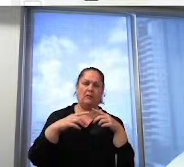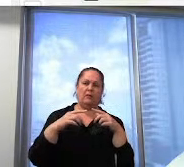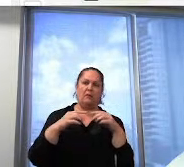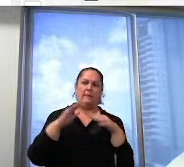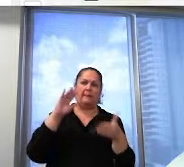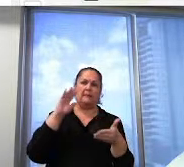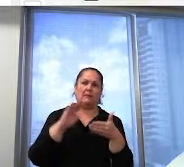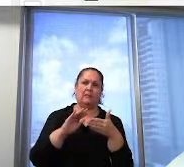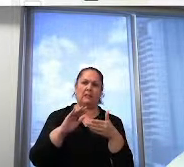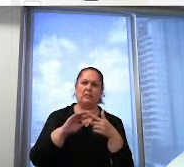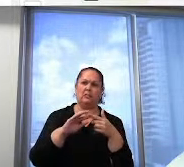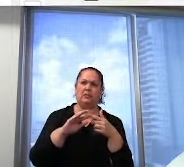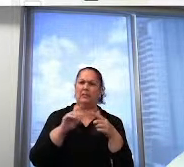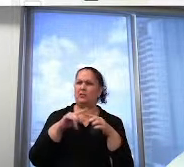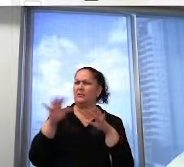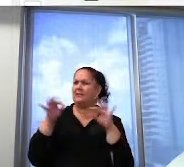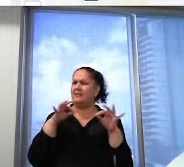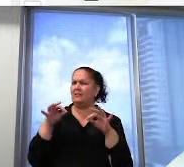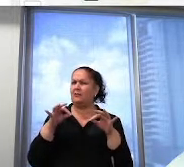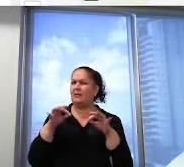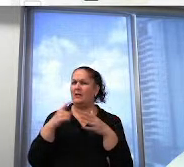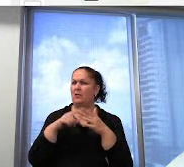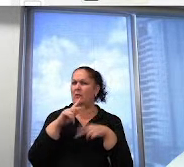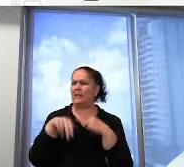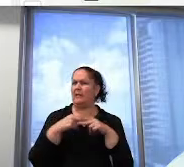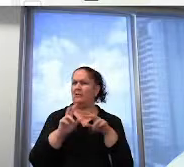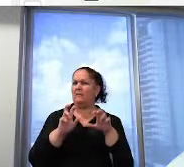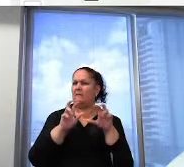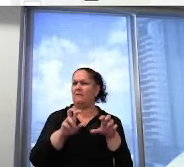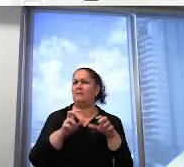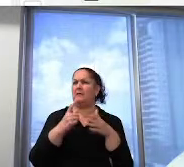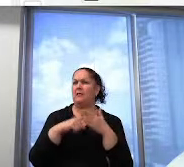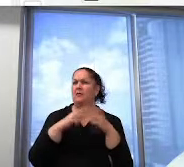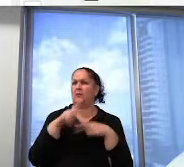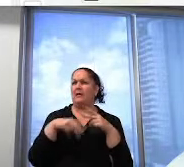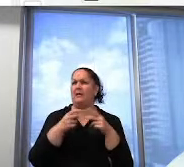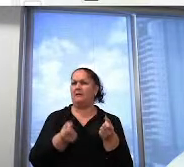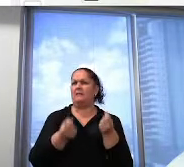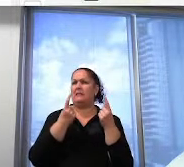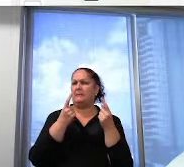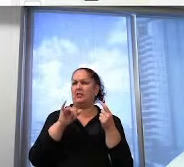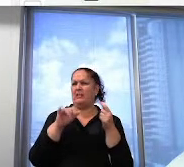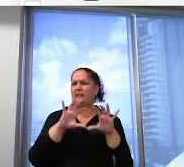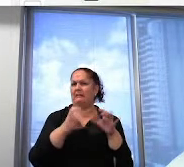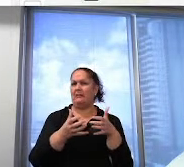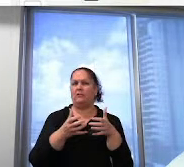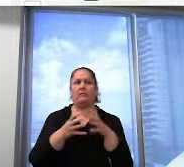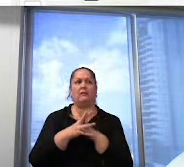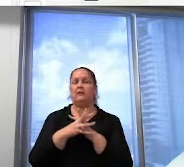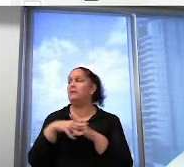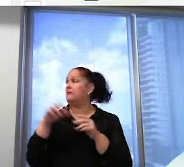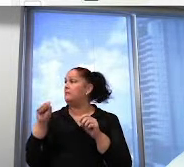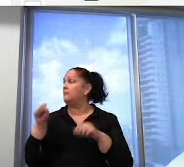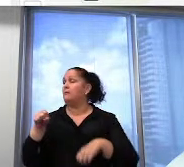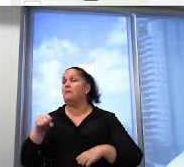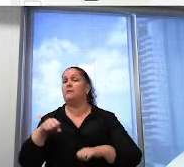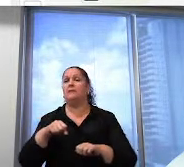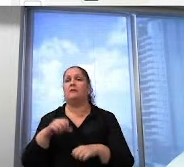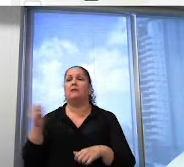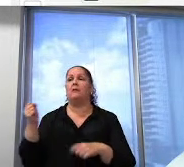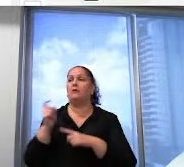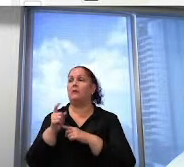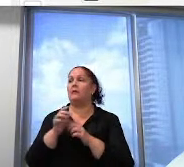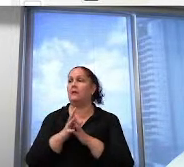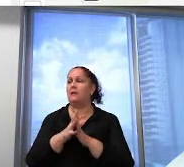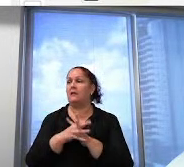wildfire mitigation infrastructure hardening. Can you describe what kind of investments or what kind of expenditures are in that category? Yes, I